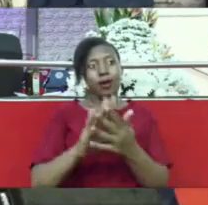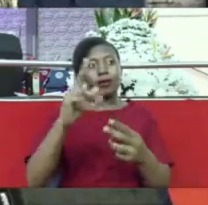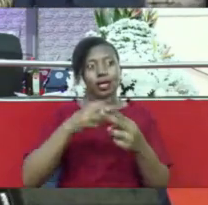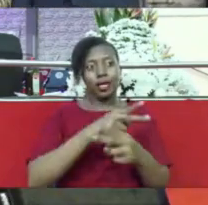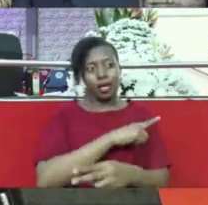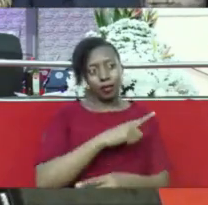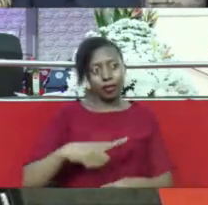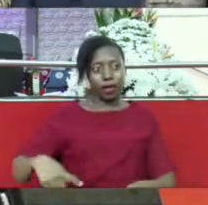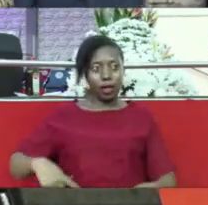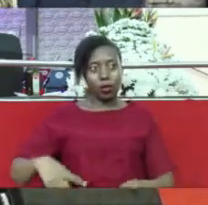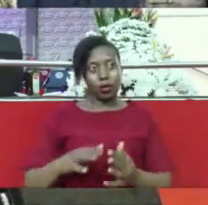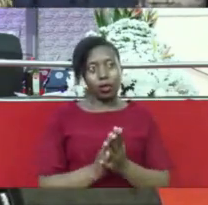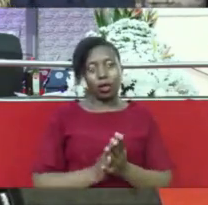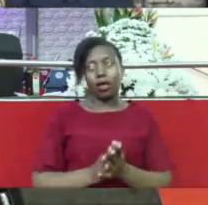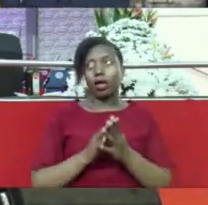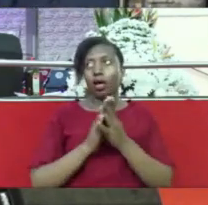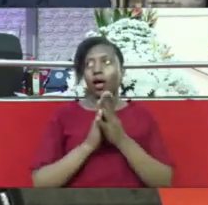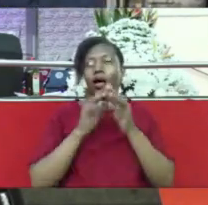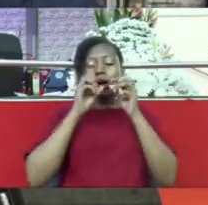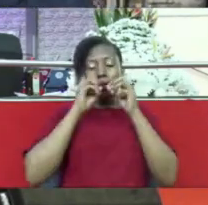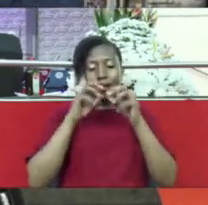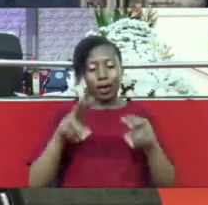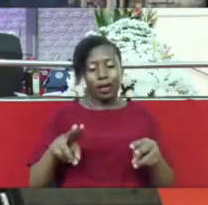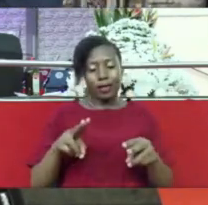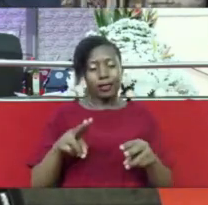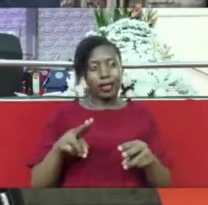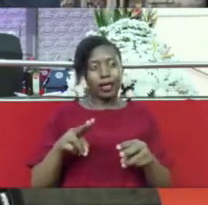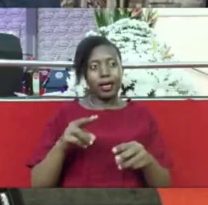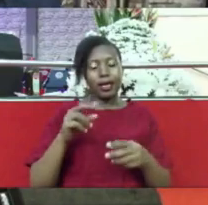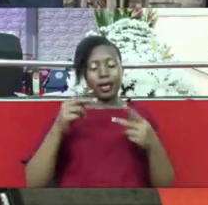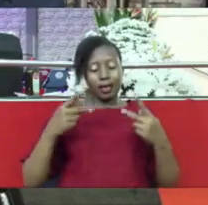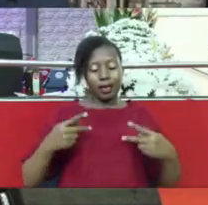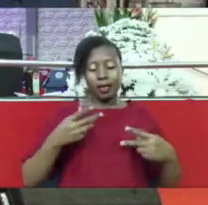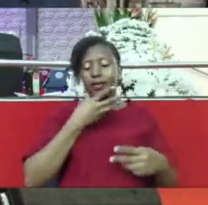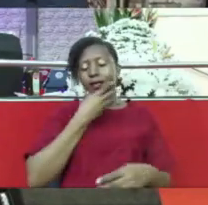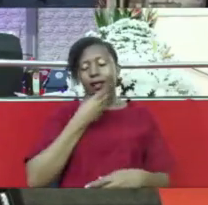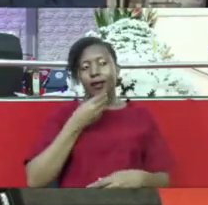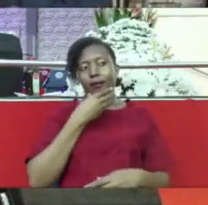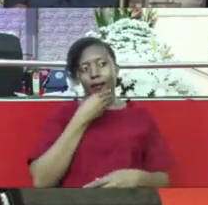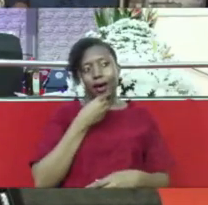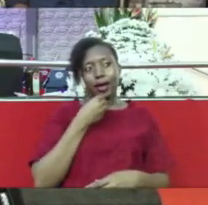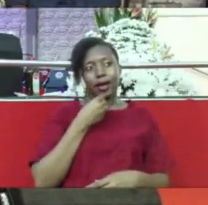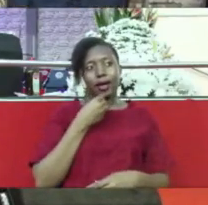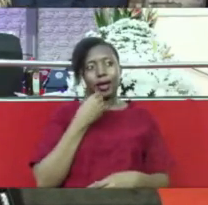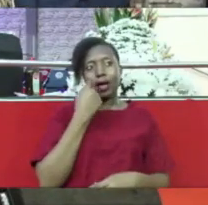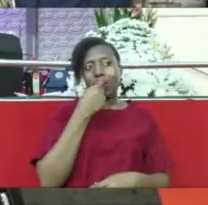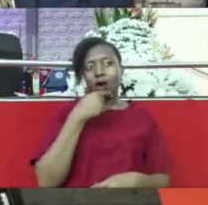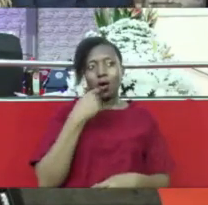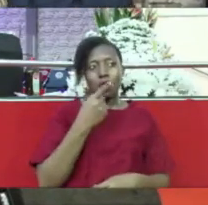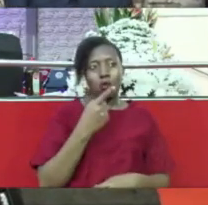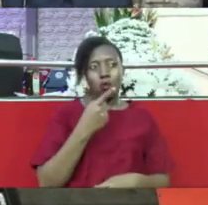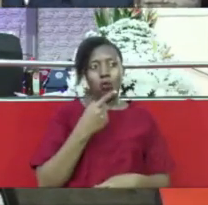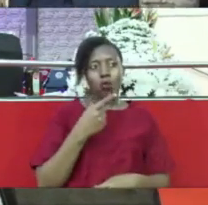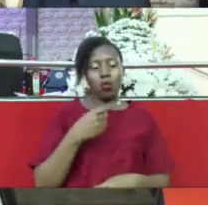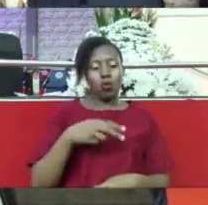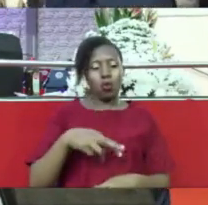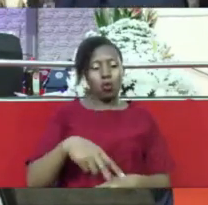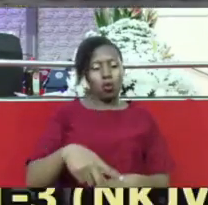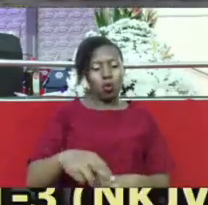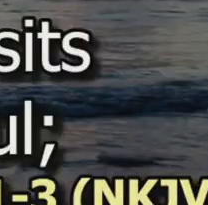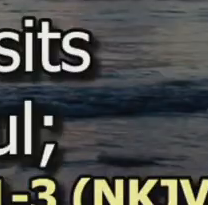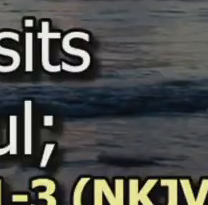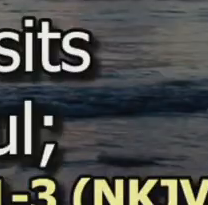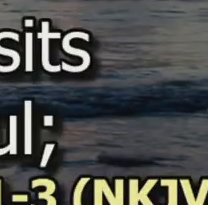Lord. Amen. Blessed is the man. Amebarikiwa yule mtu. In the who walks not in the counsel of the